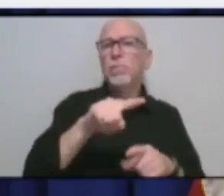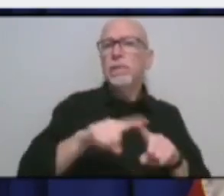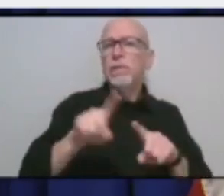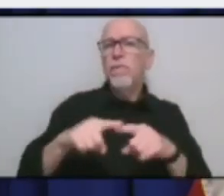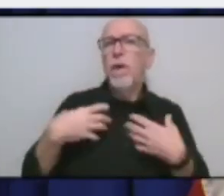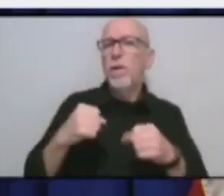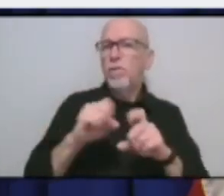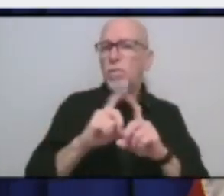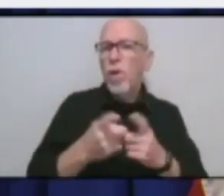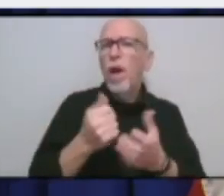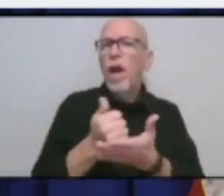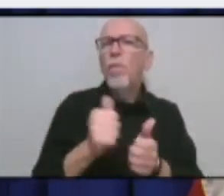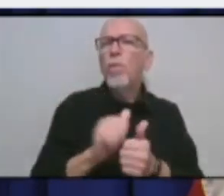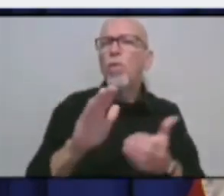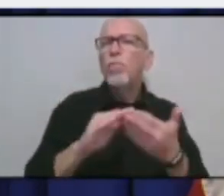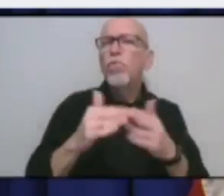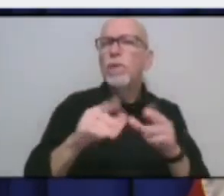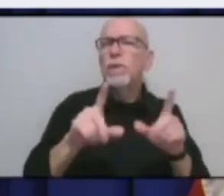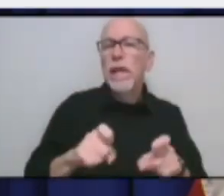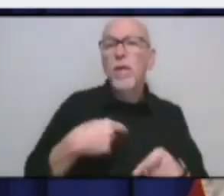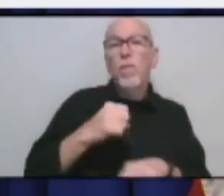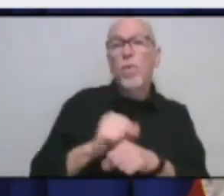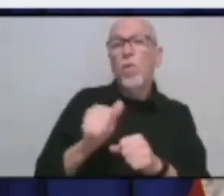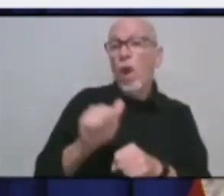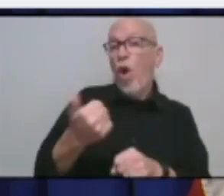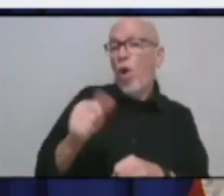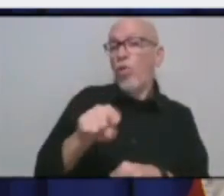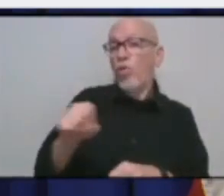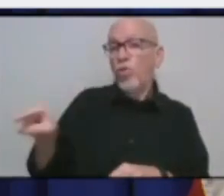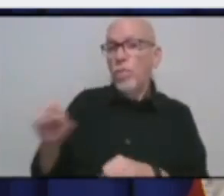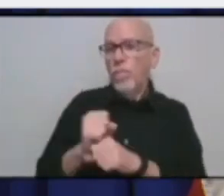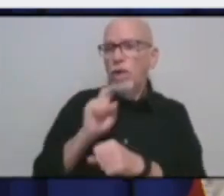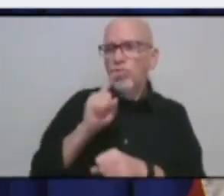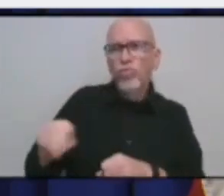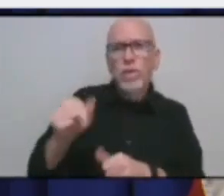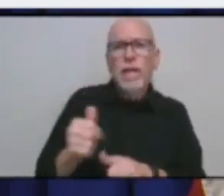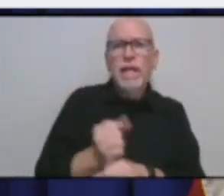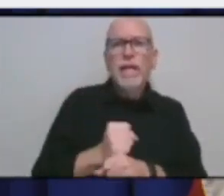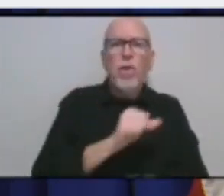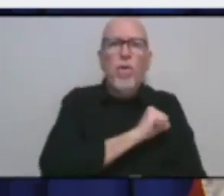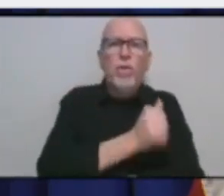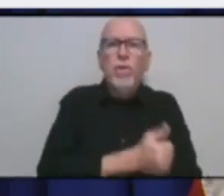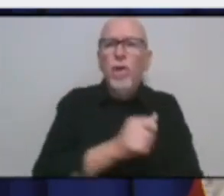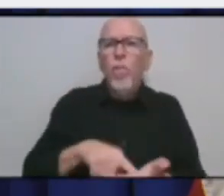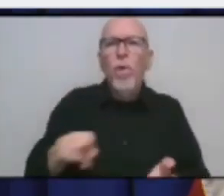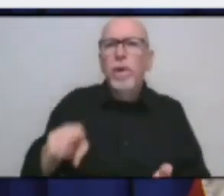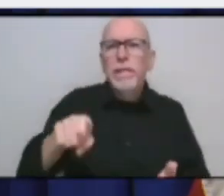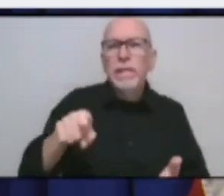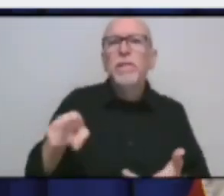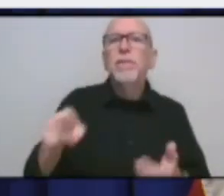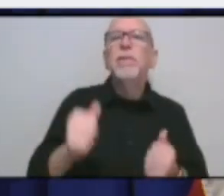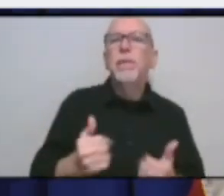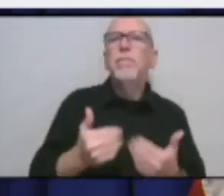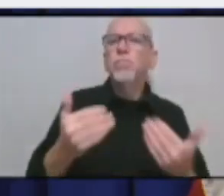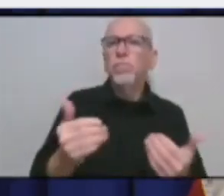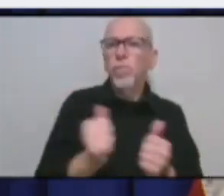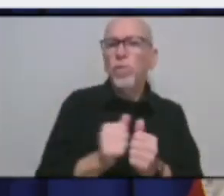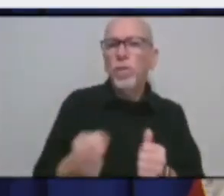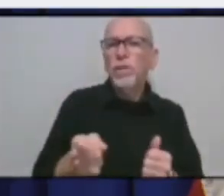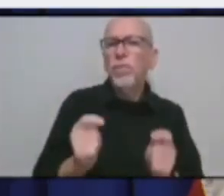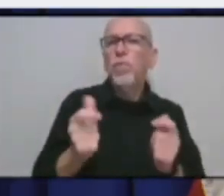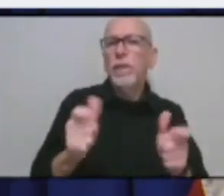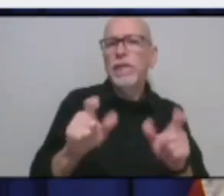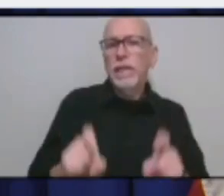community testing, and we're working with other local departments to help them get the authorization they need to also be able to use these